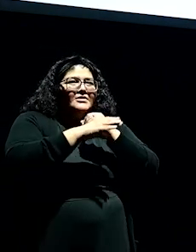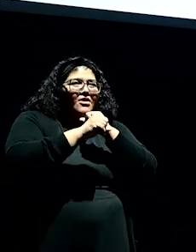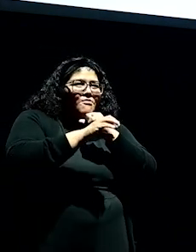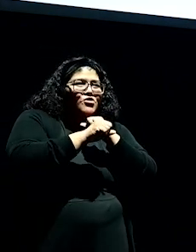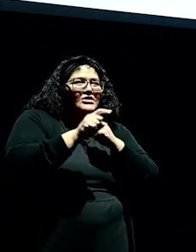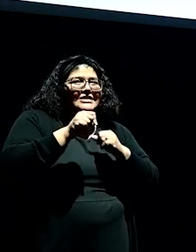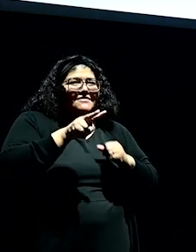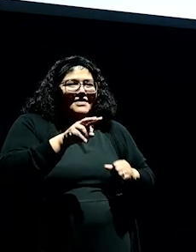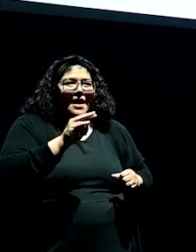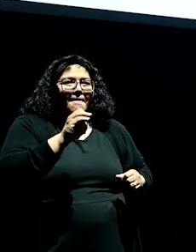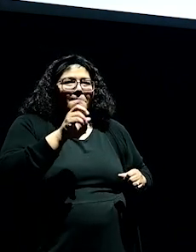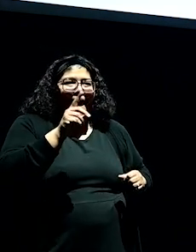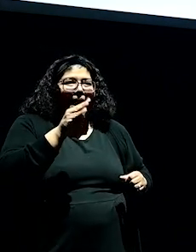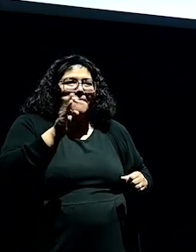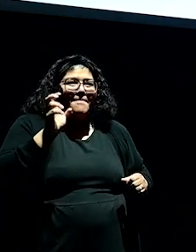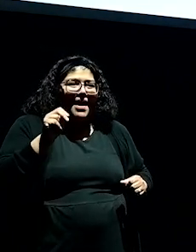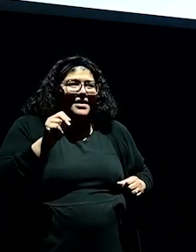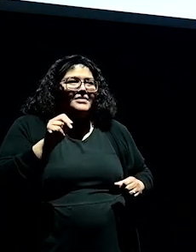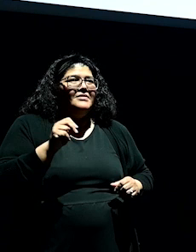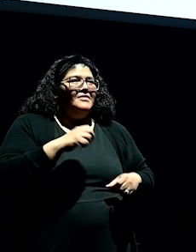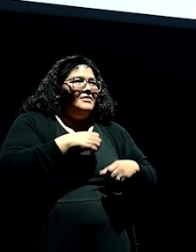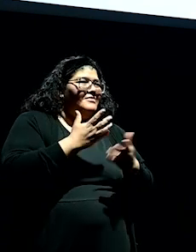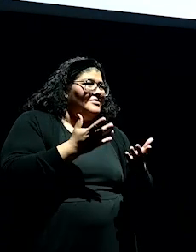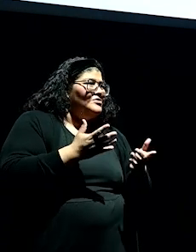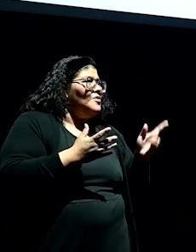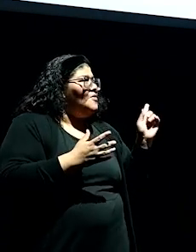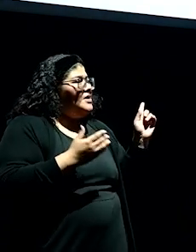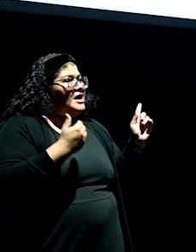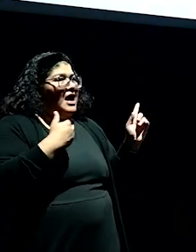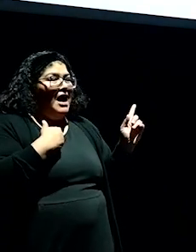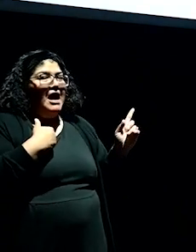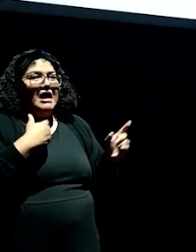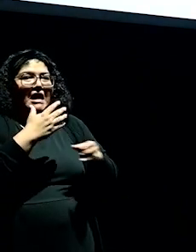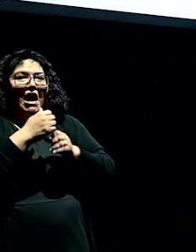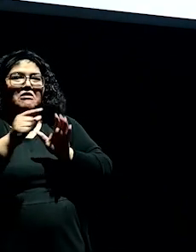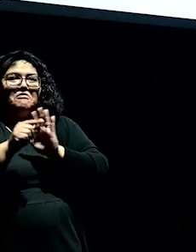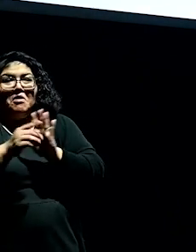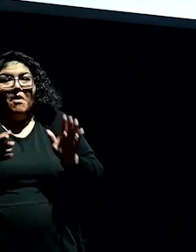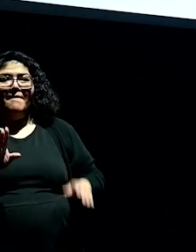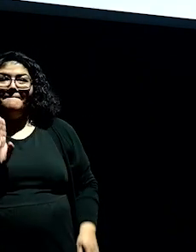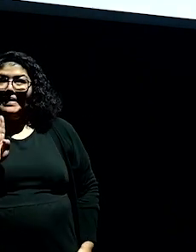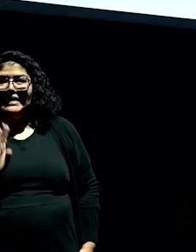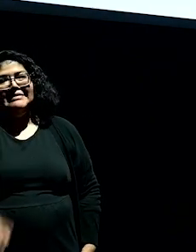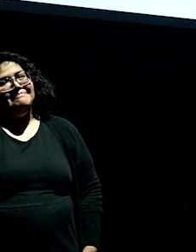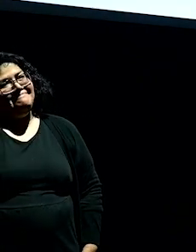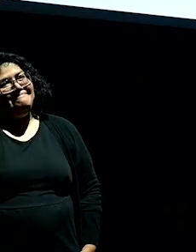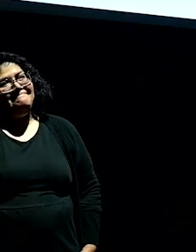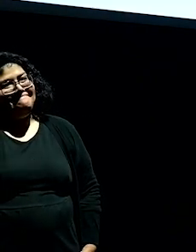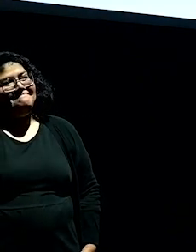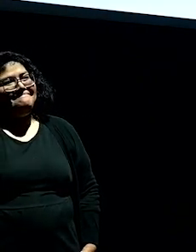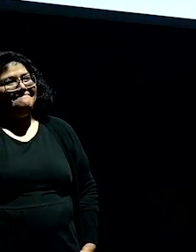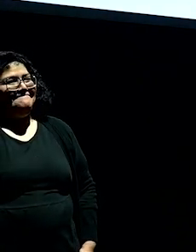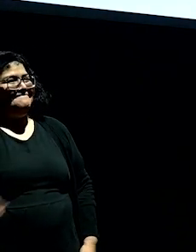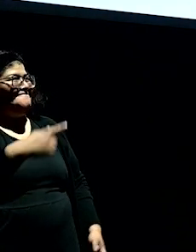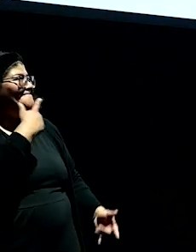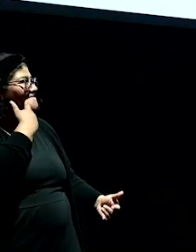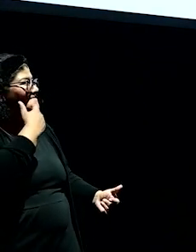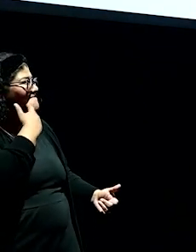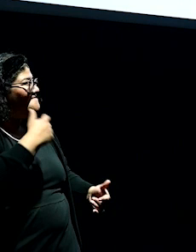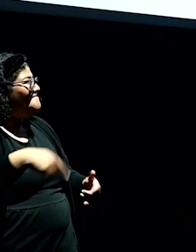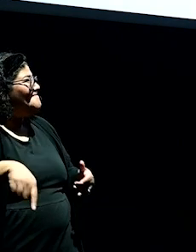and get back in the mail the overlay, and he got a B. And it was really